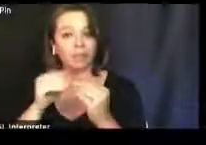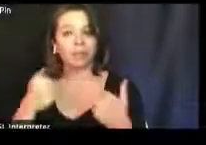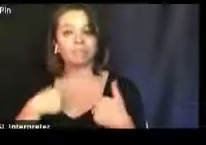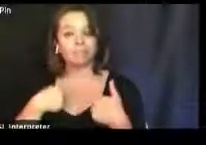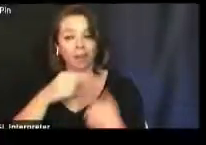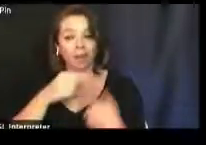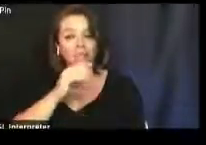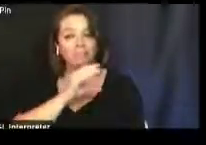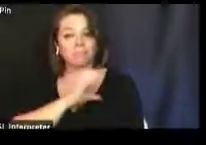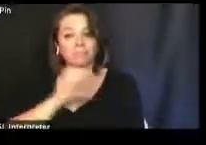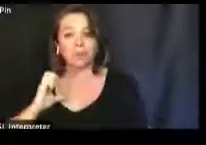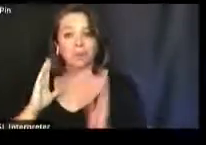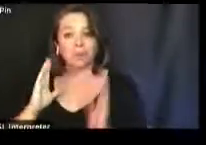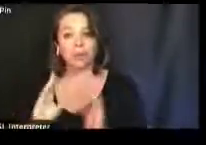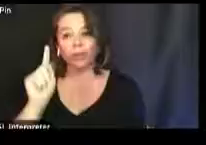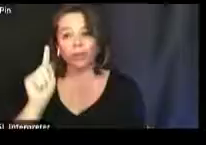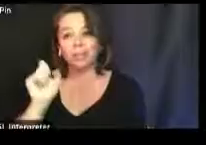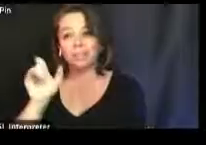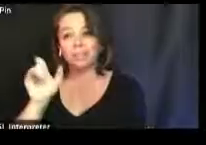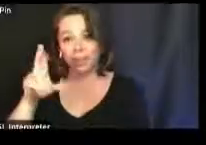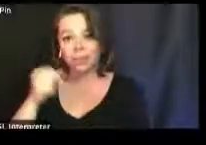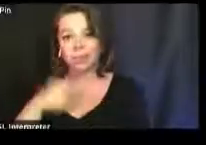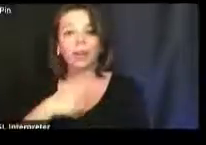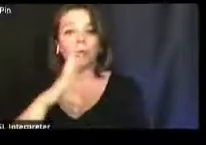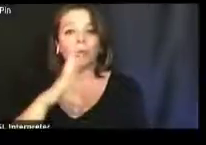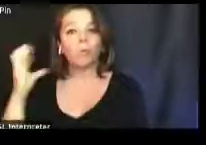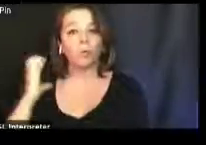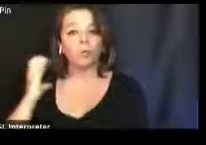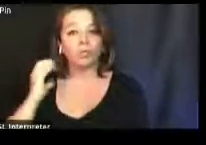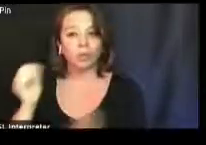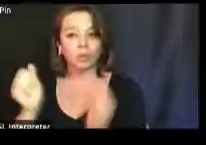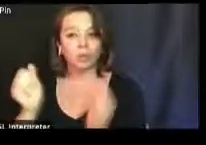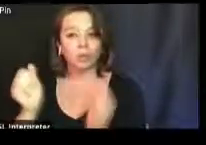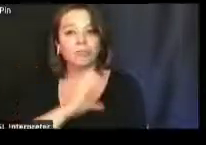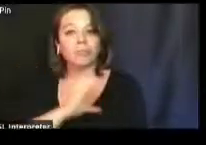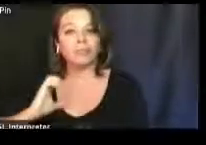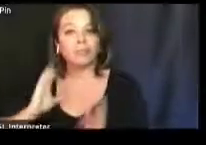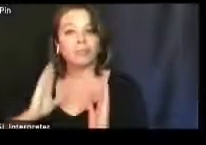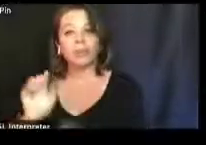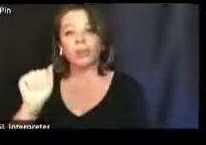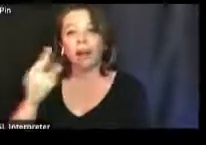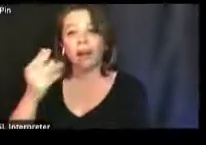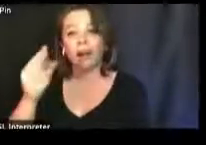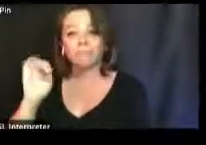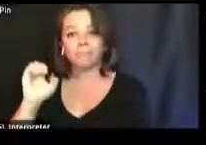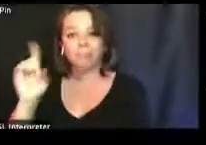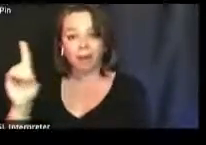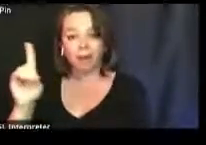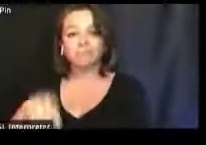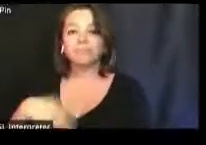with Commissioner Isra Ahmad. Ravi, can you take roll, please? Yes, Chair.